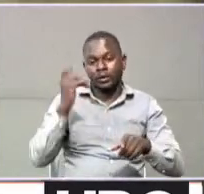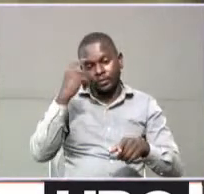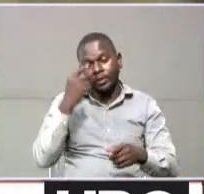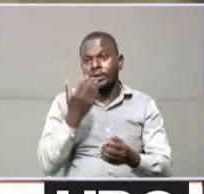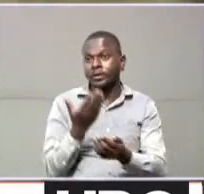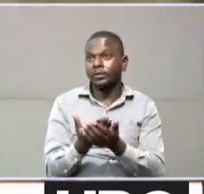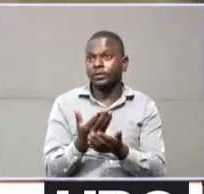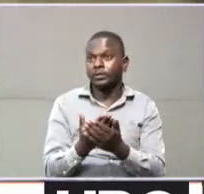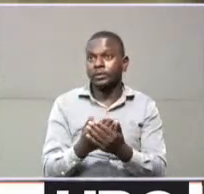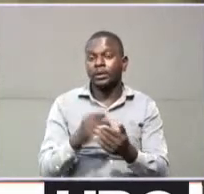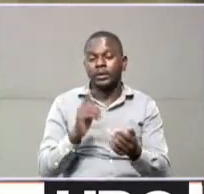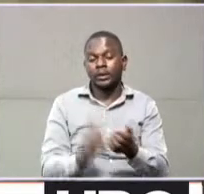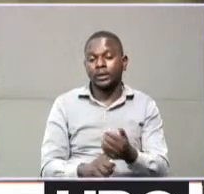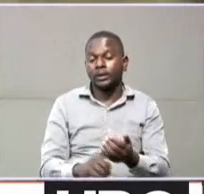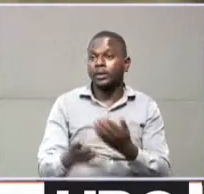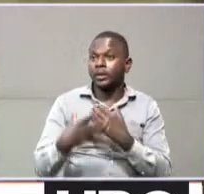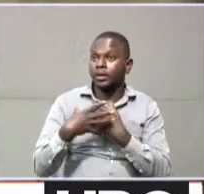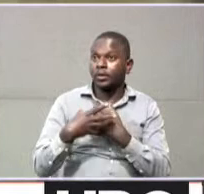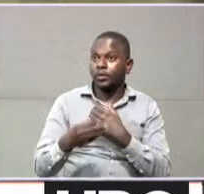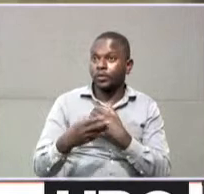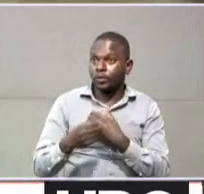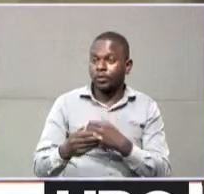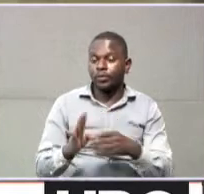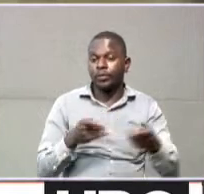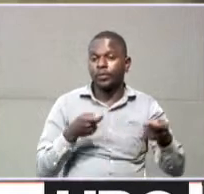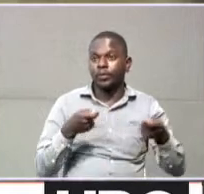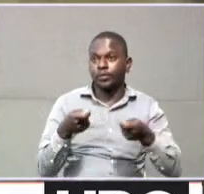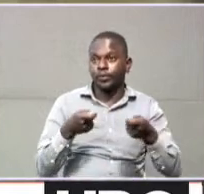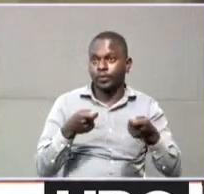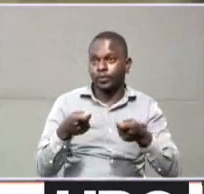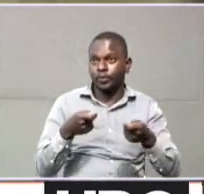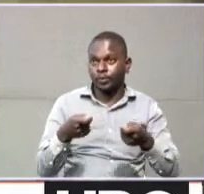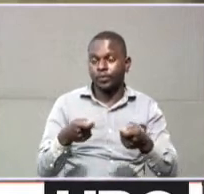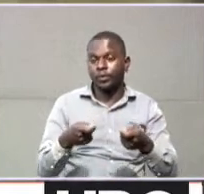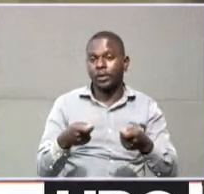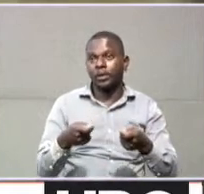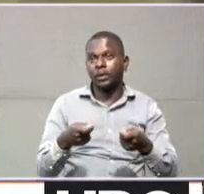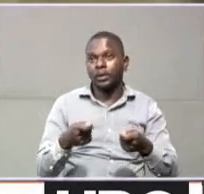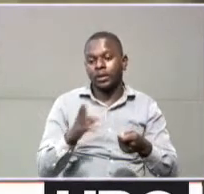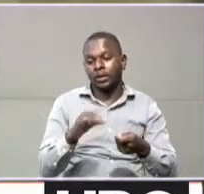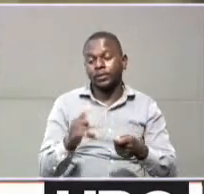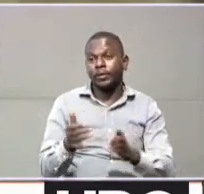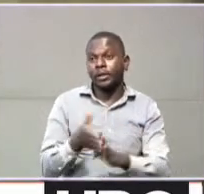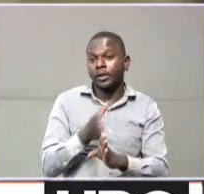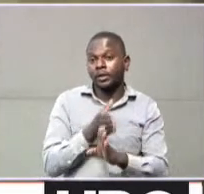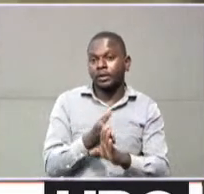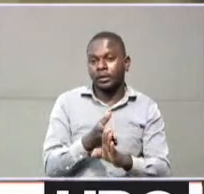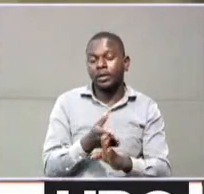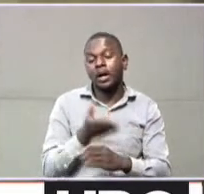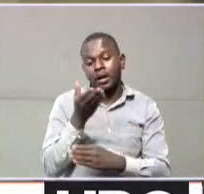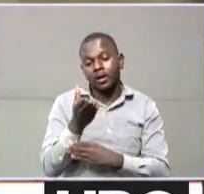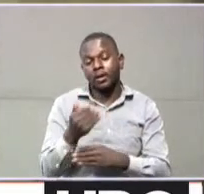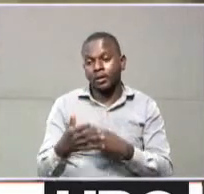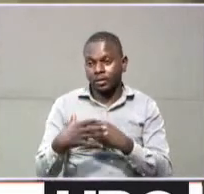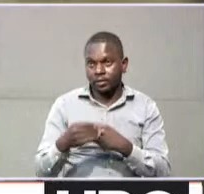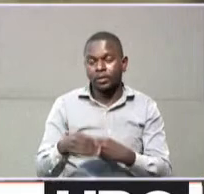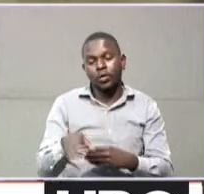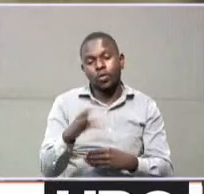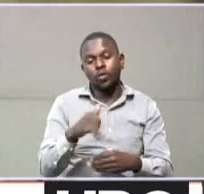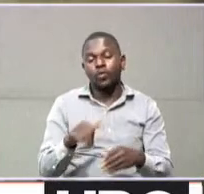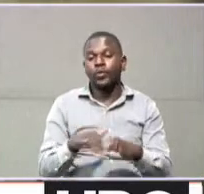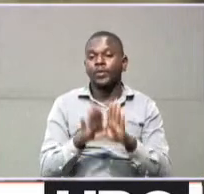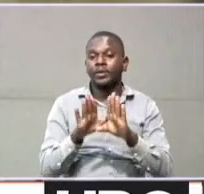to get us copies of regulations and any guidelines copies for all